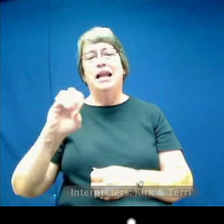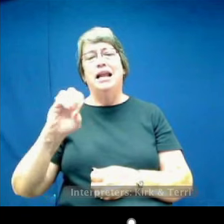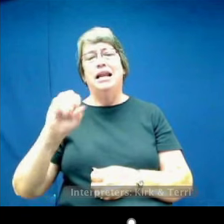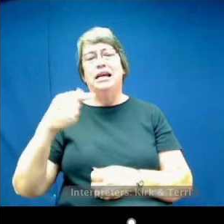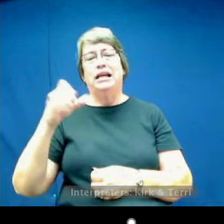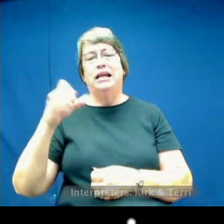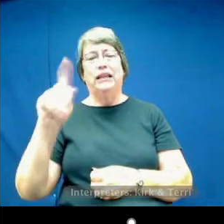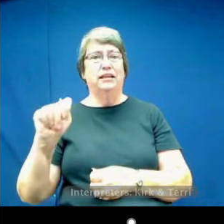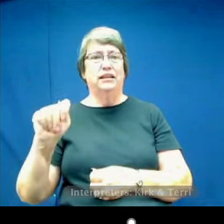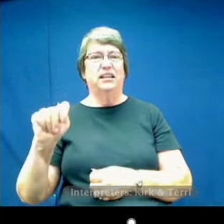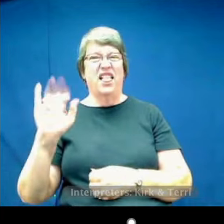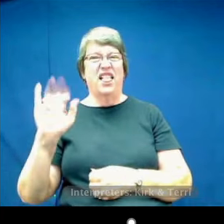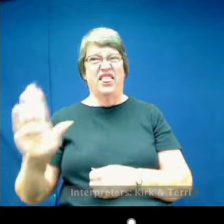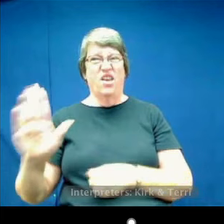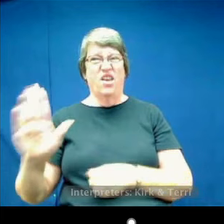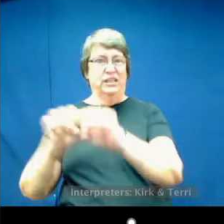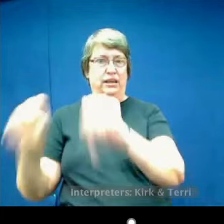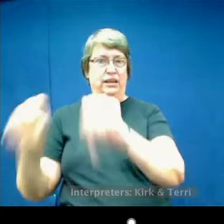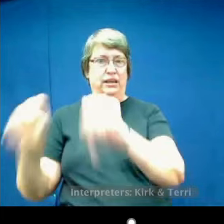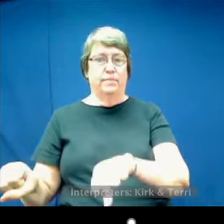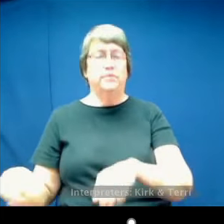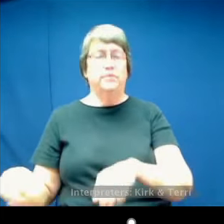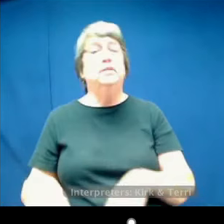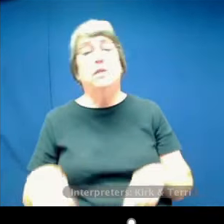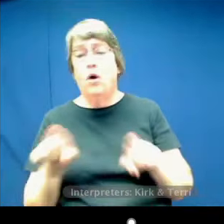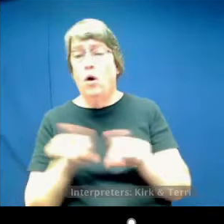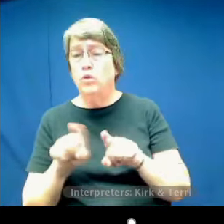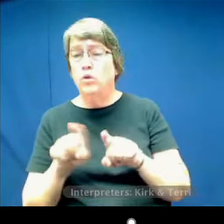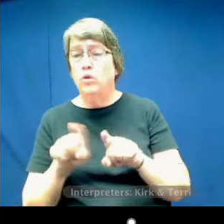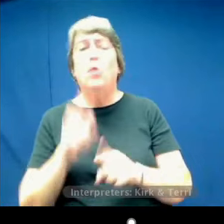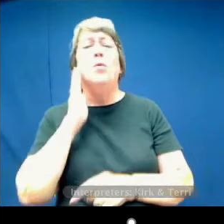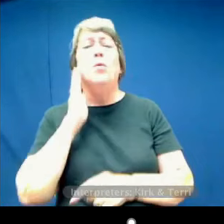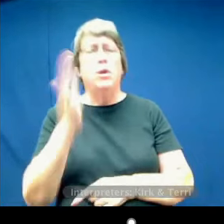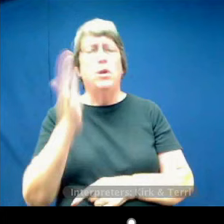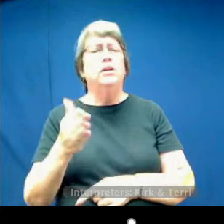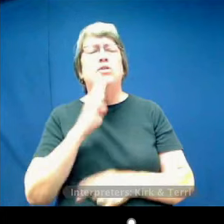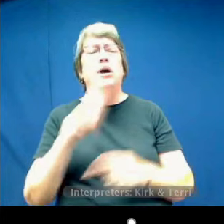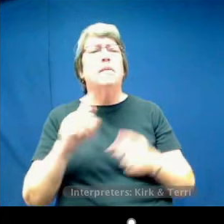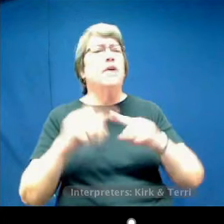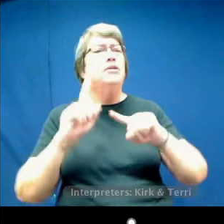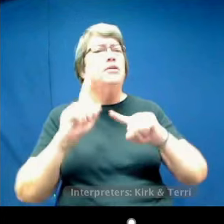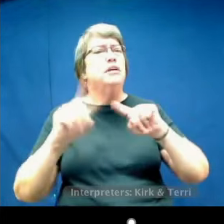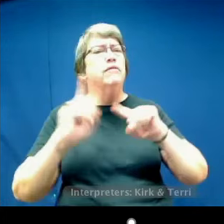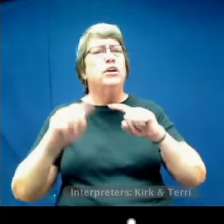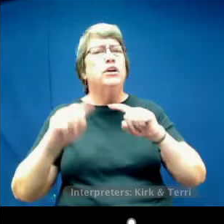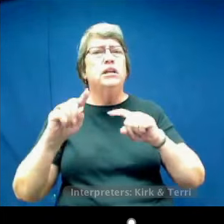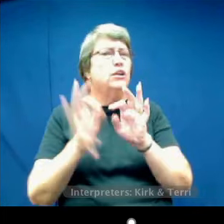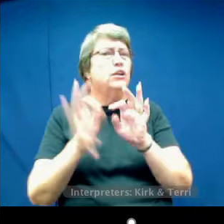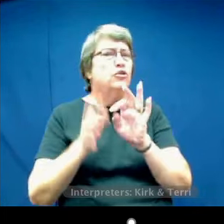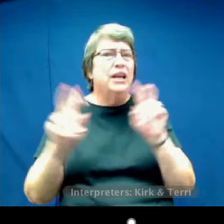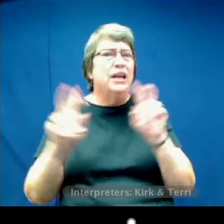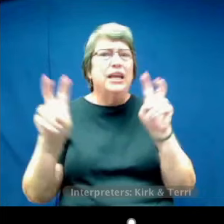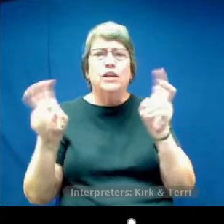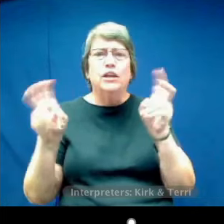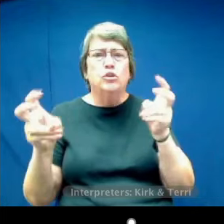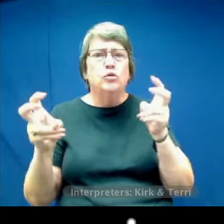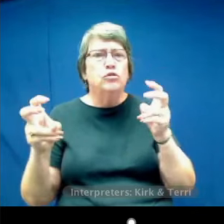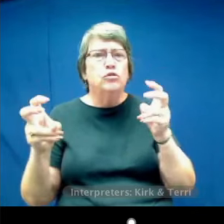We'll also, throughout, we'll talk about the interpreting issues that come up and the challenges that we face and the